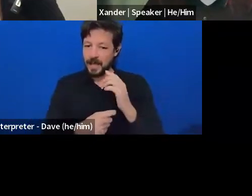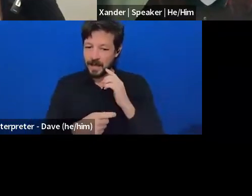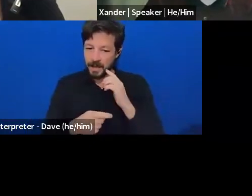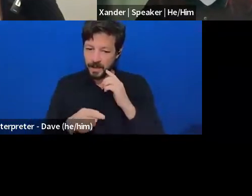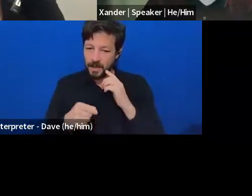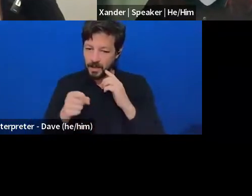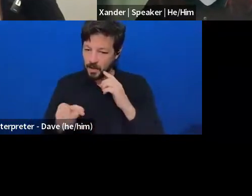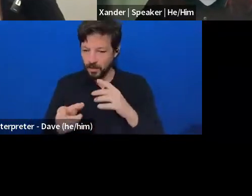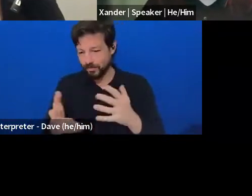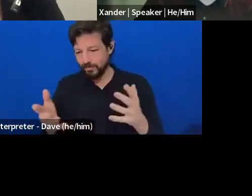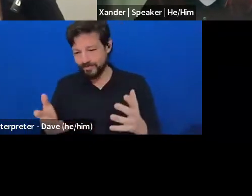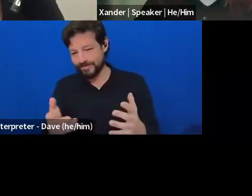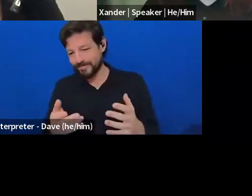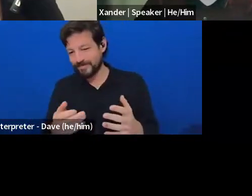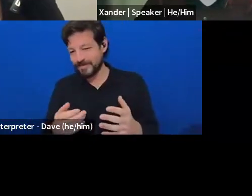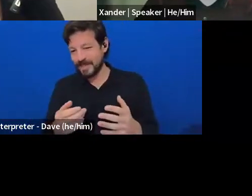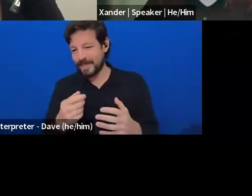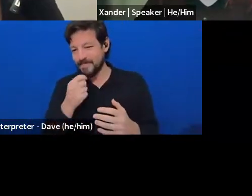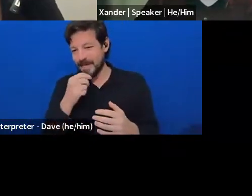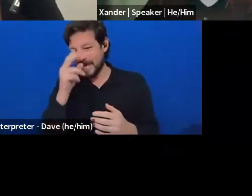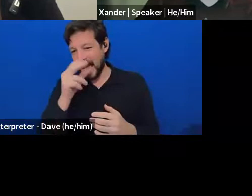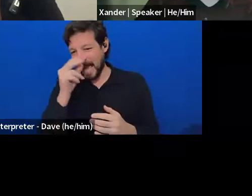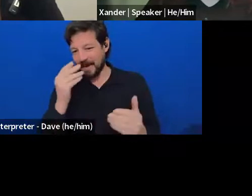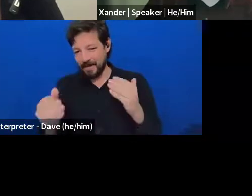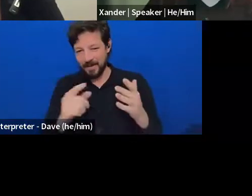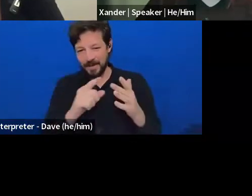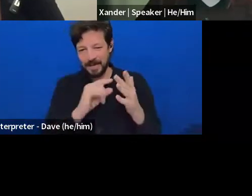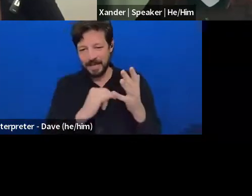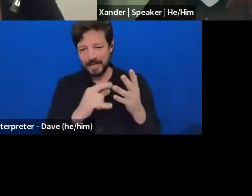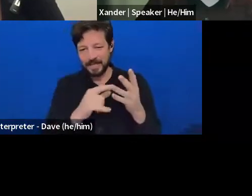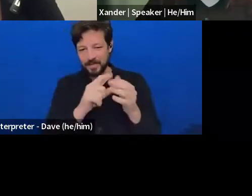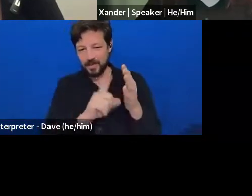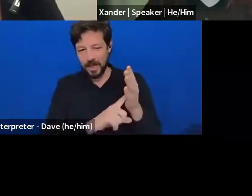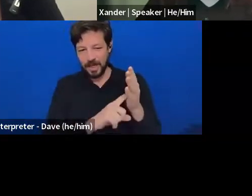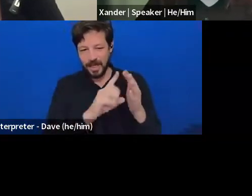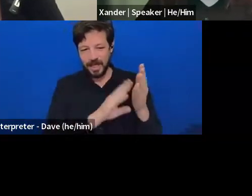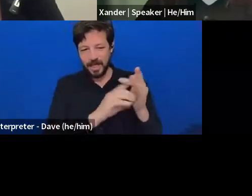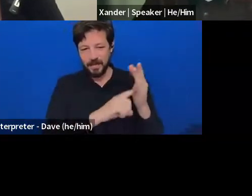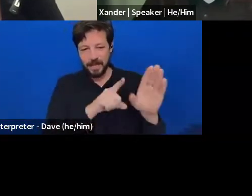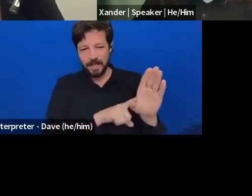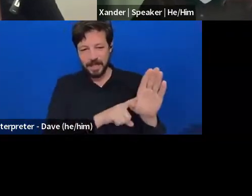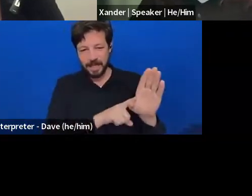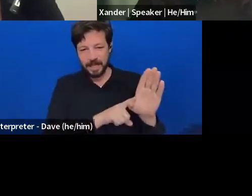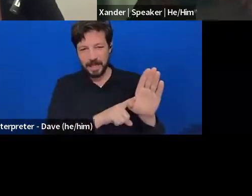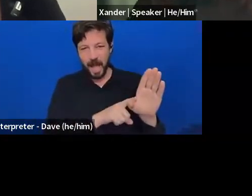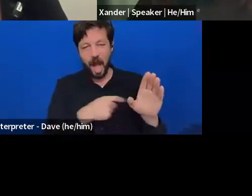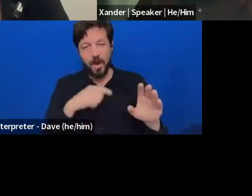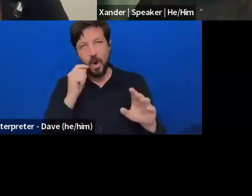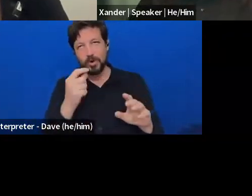years younger than Isabel and Emily. Not sharing the lady's age and not sharing your